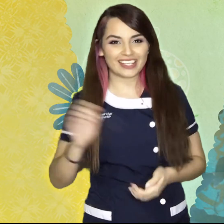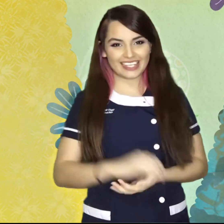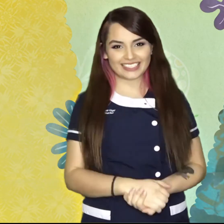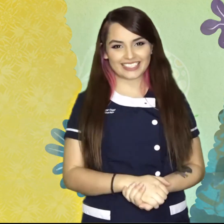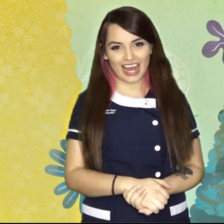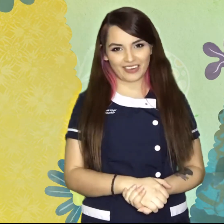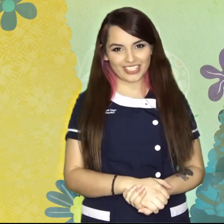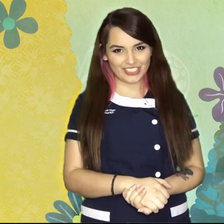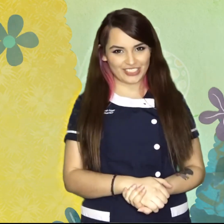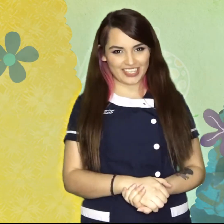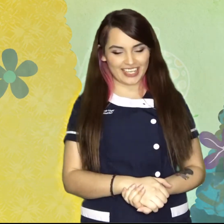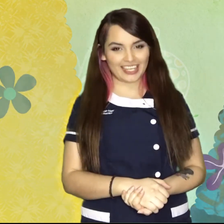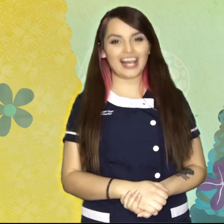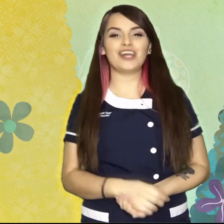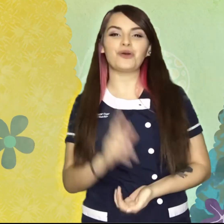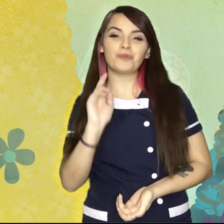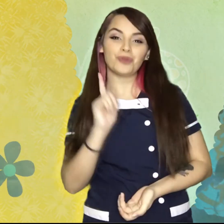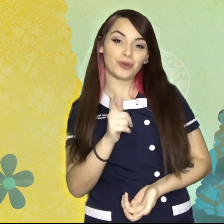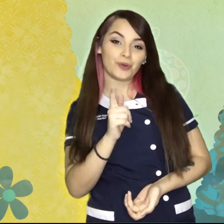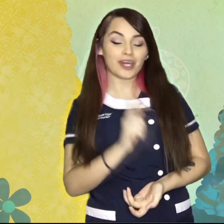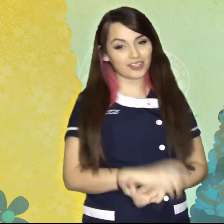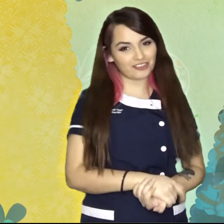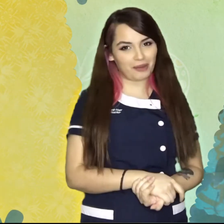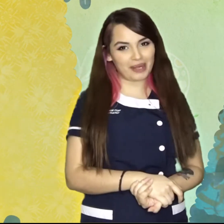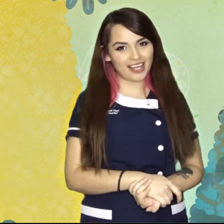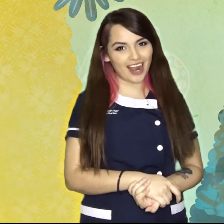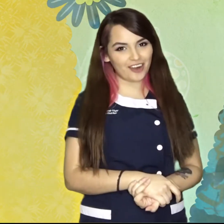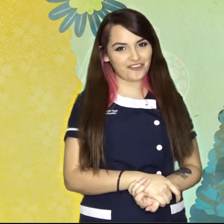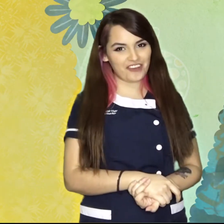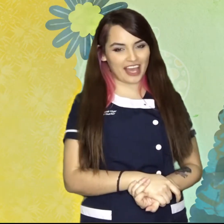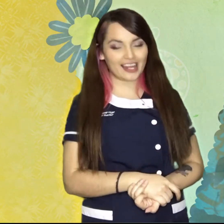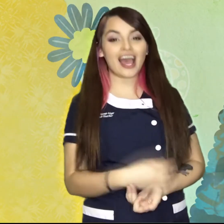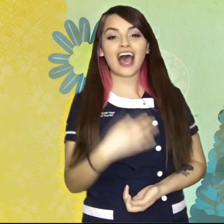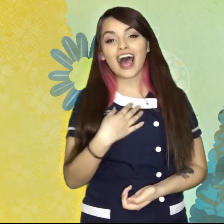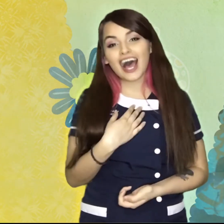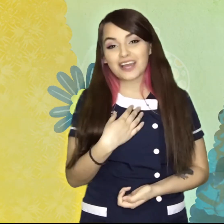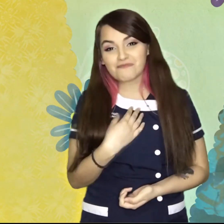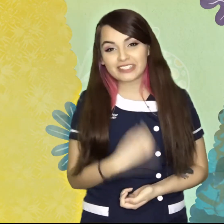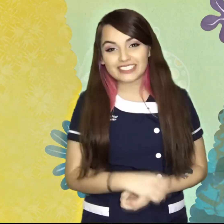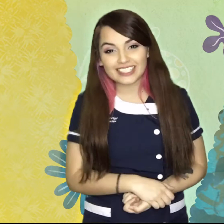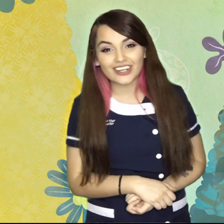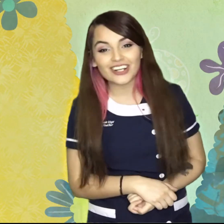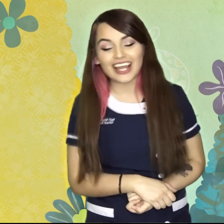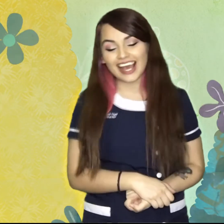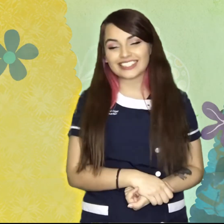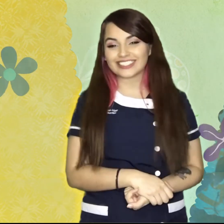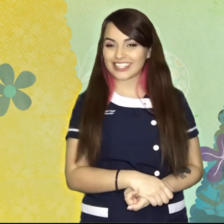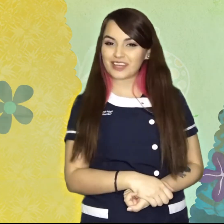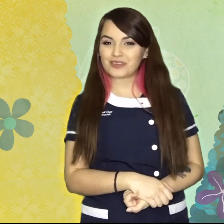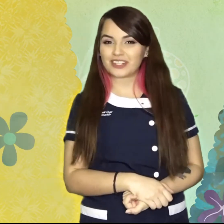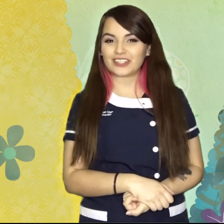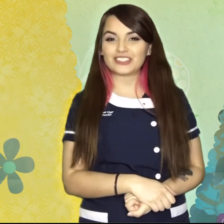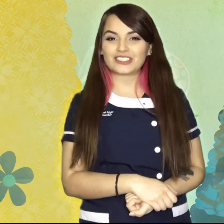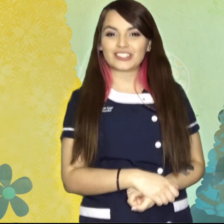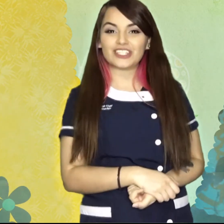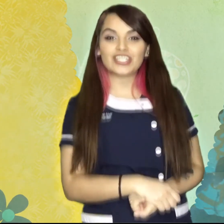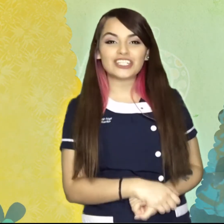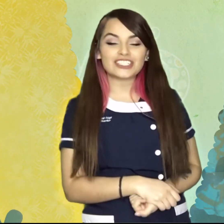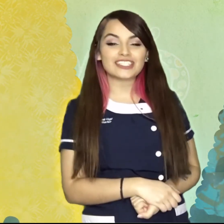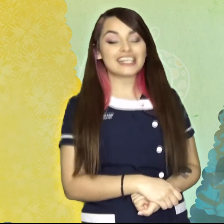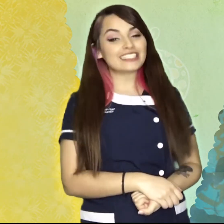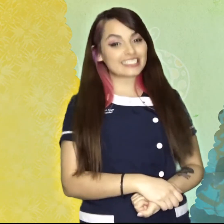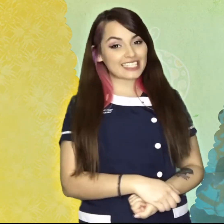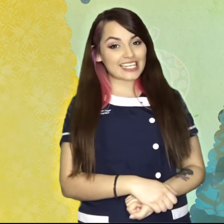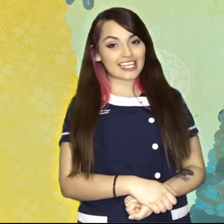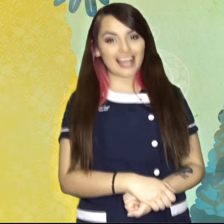Hello kids, how are you today? I hope you and your family are fine. I'm Miss Nicole and today we're going to